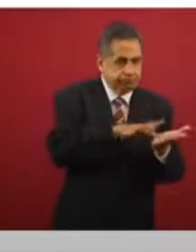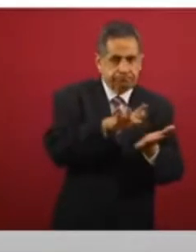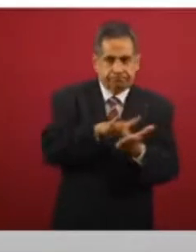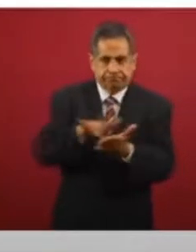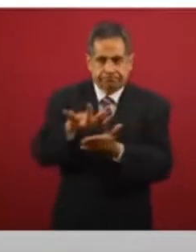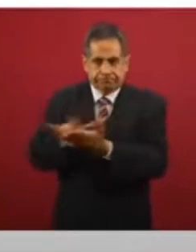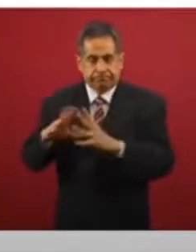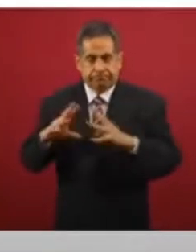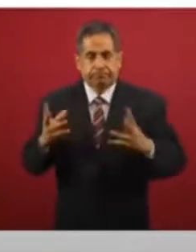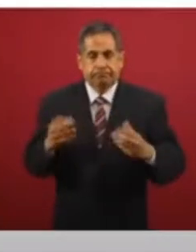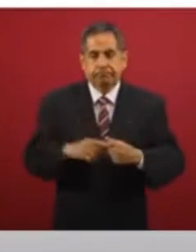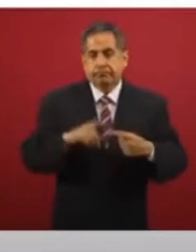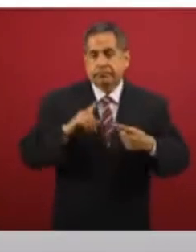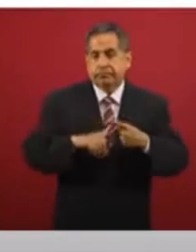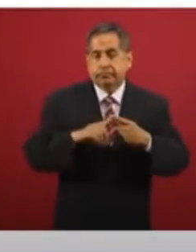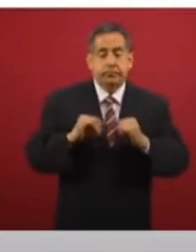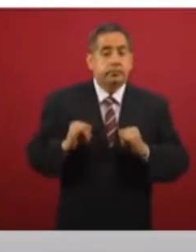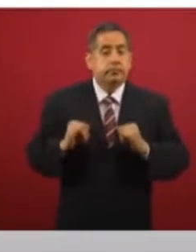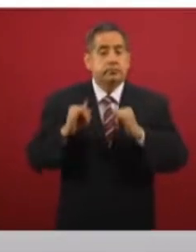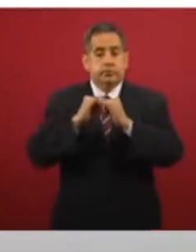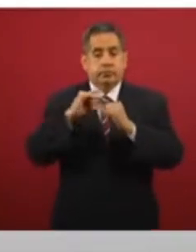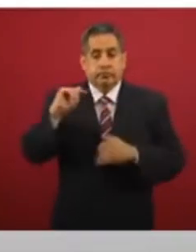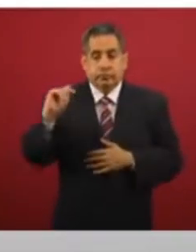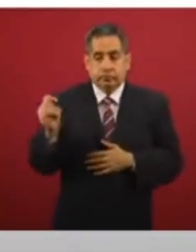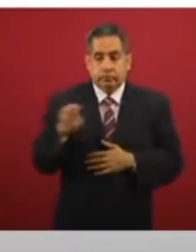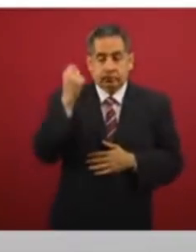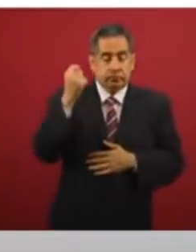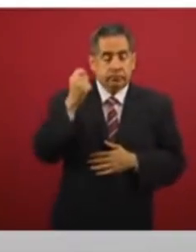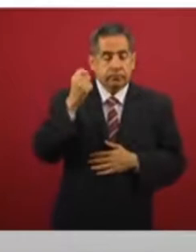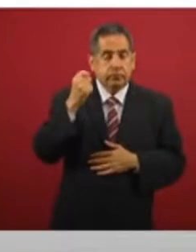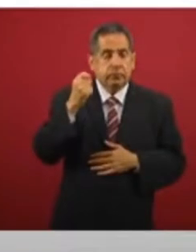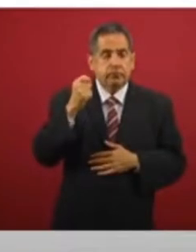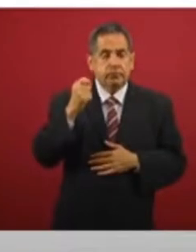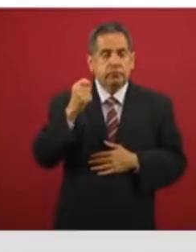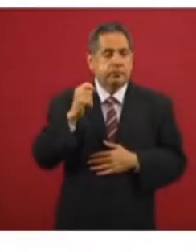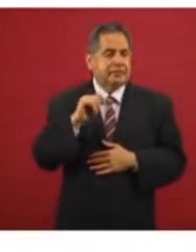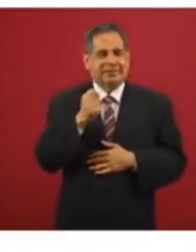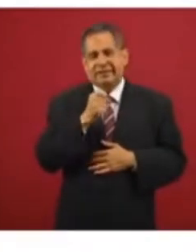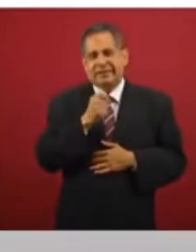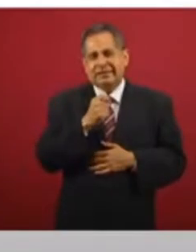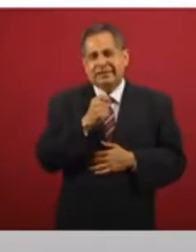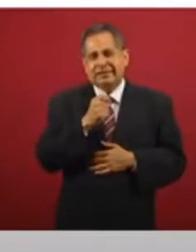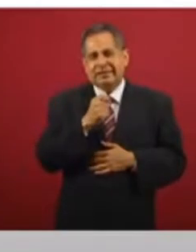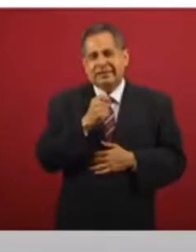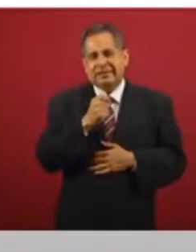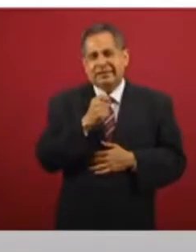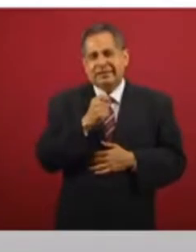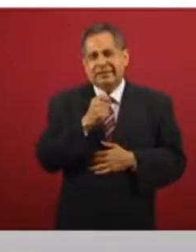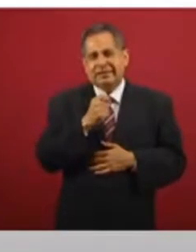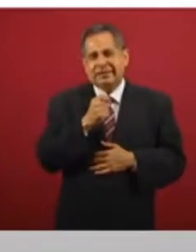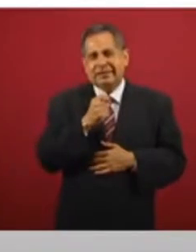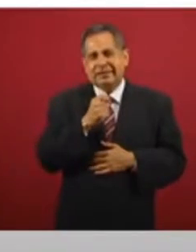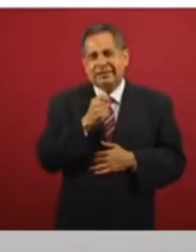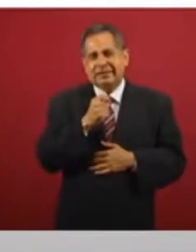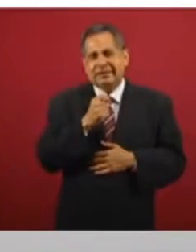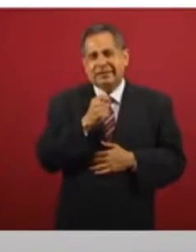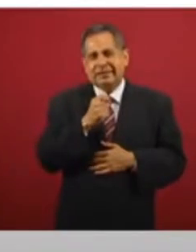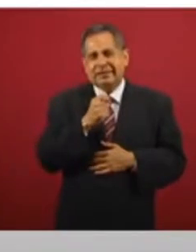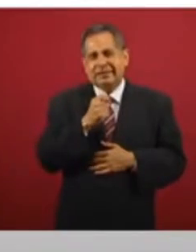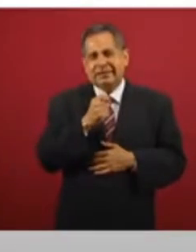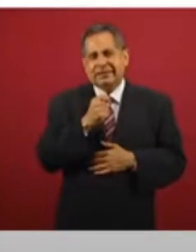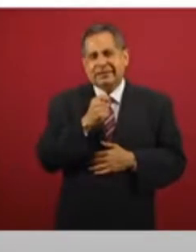son del Instituto Tecnológico Tec Salud Monterrey, del Instituto. So of course we're going to